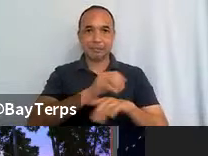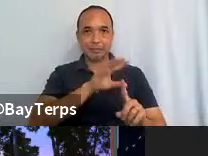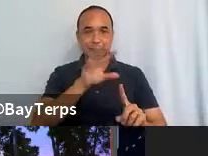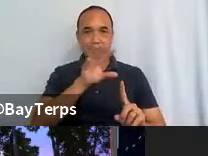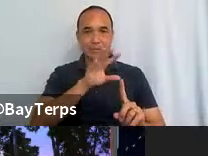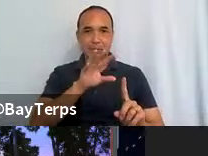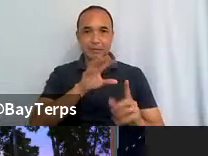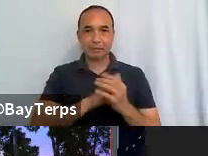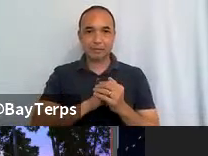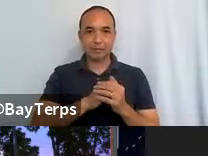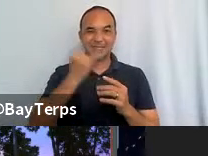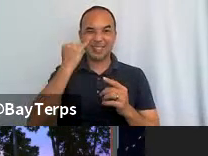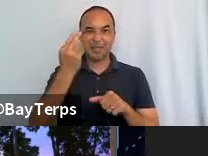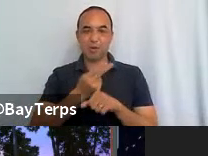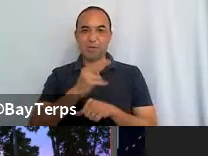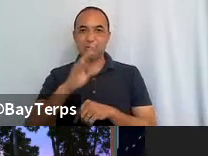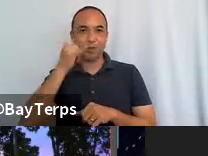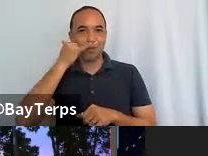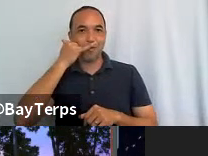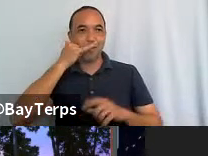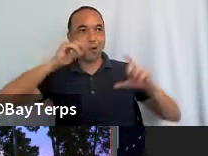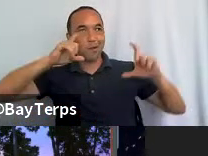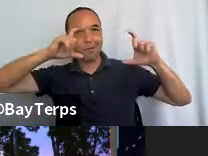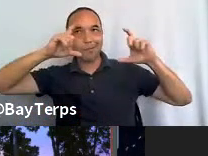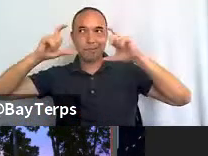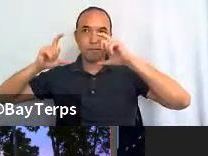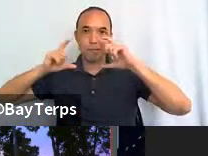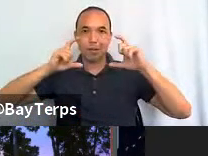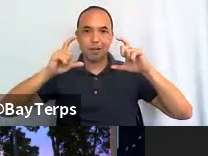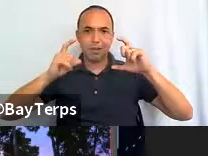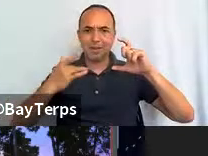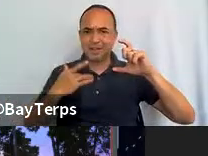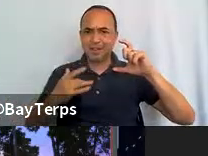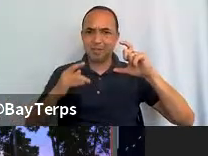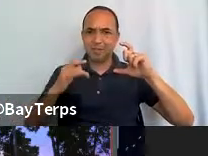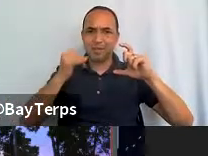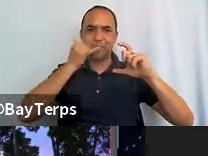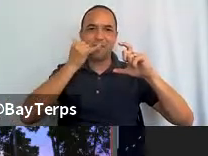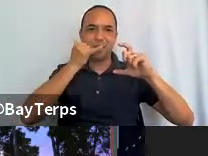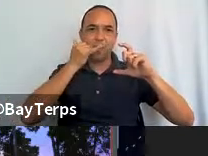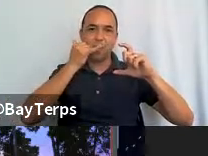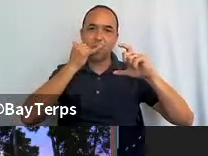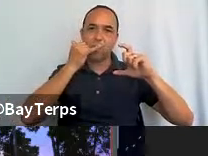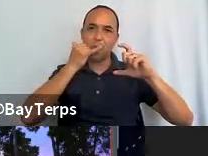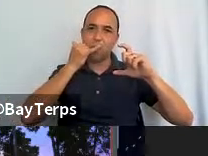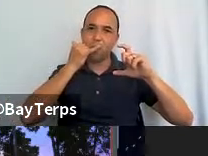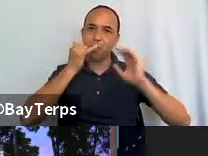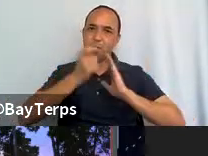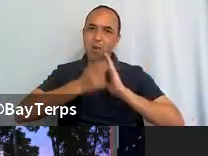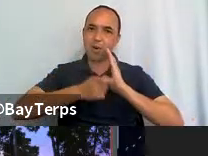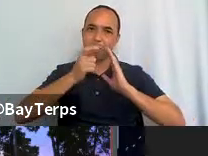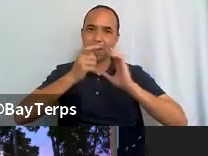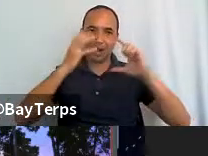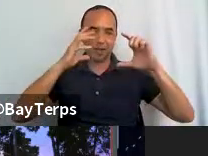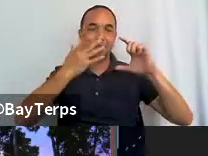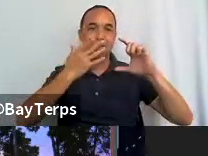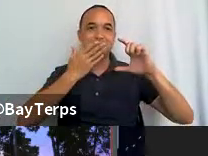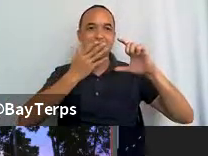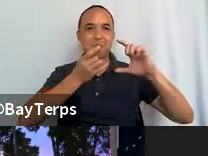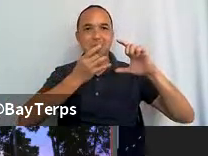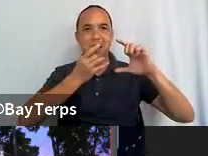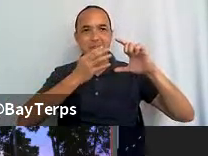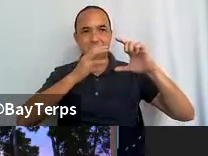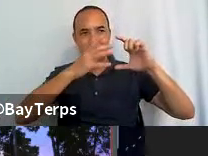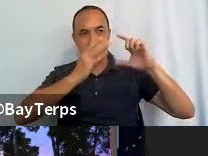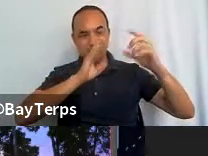you're using your phone to take pictures, usually our phones will automatically adjust given the lighting of the